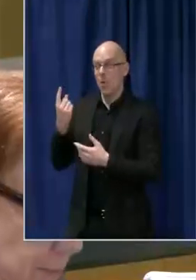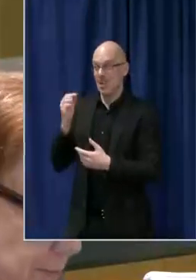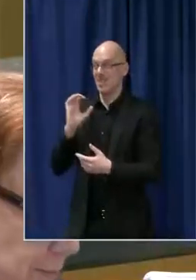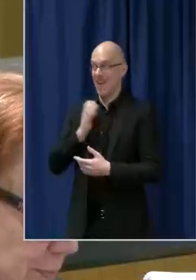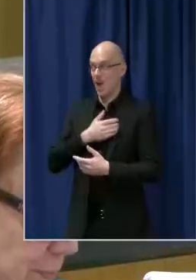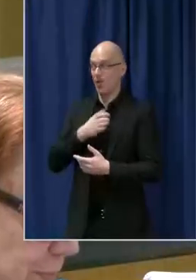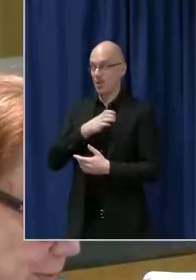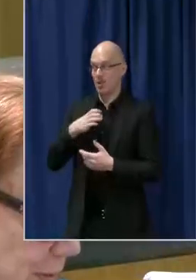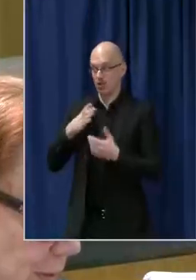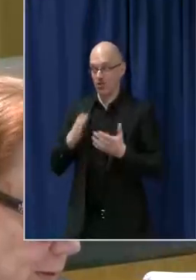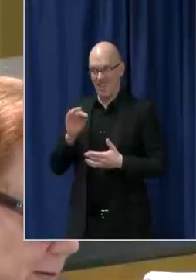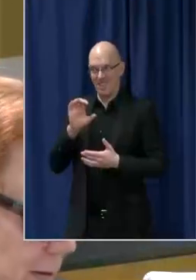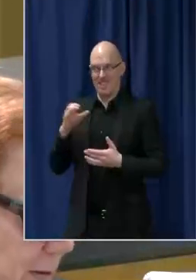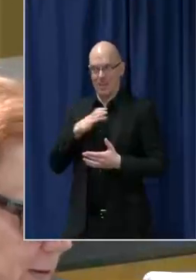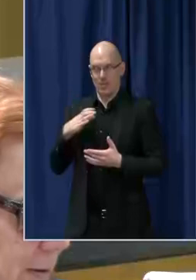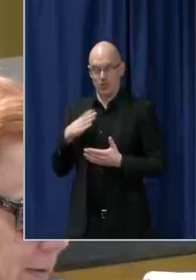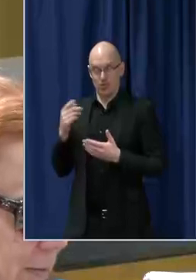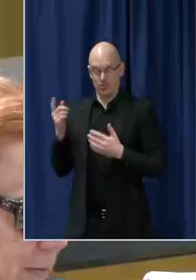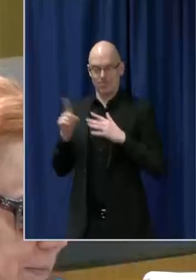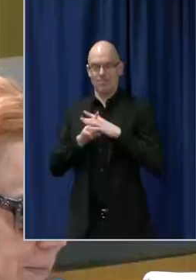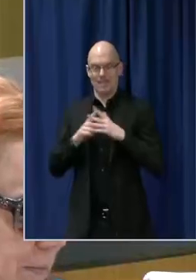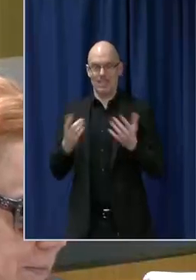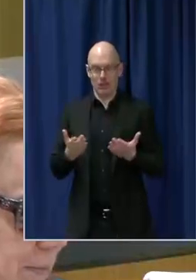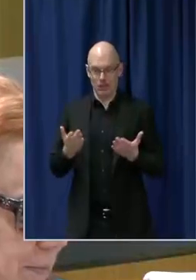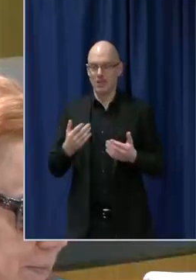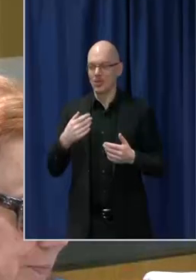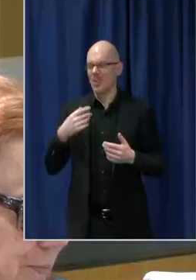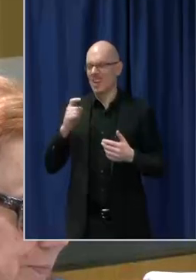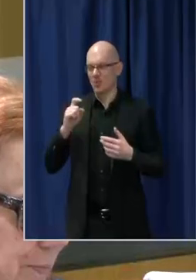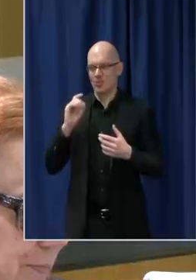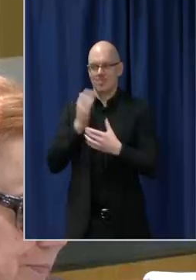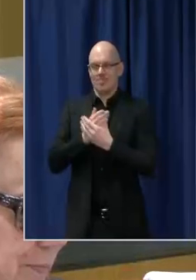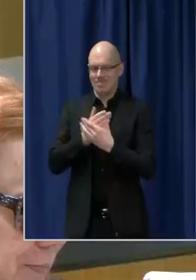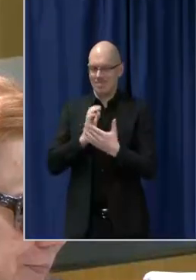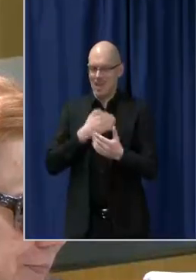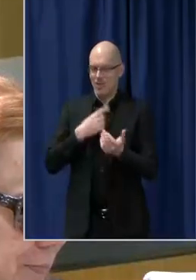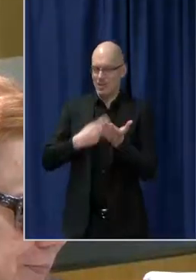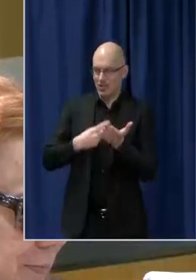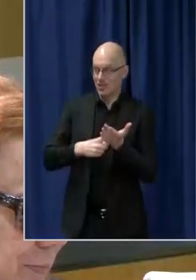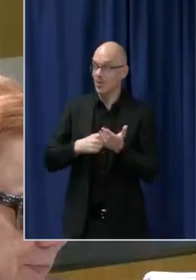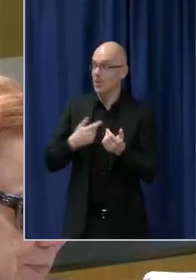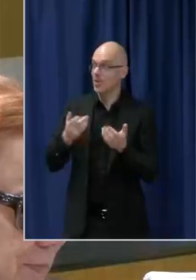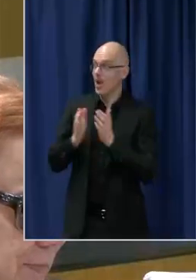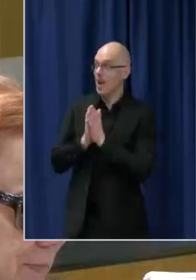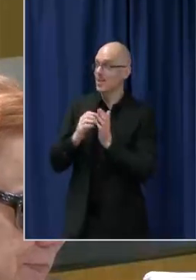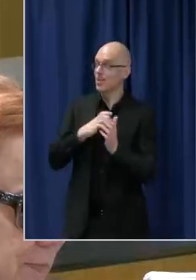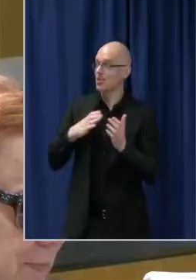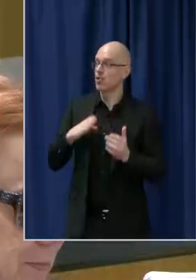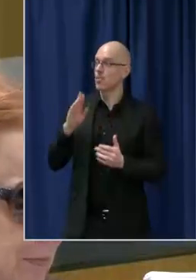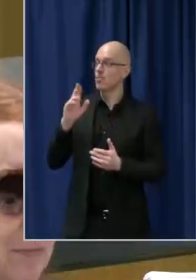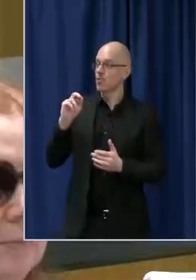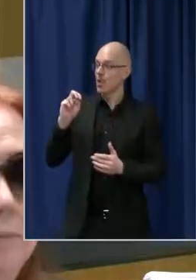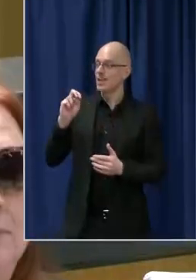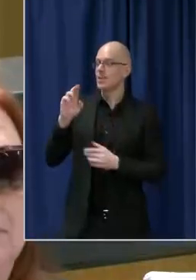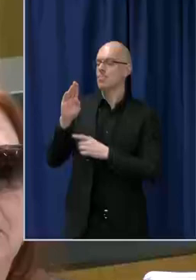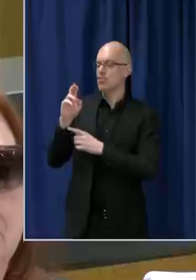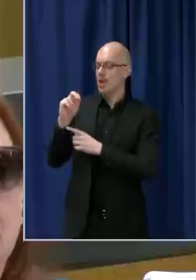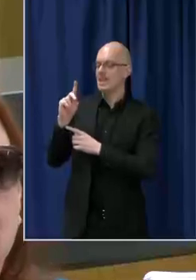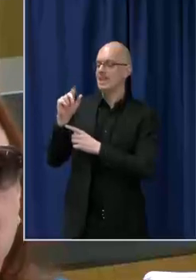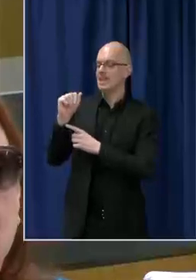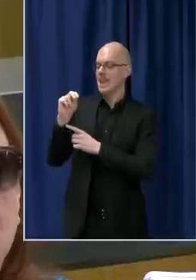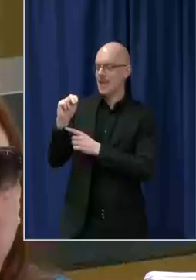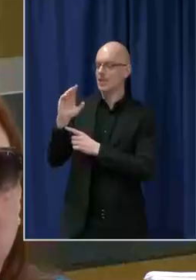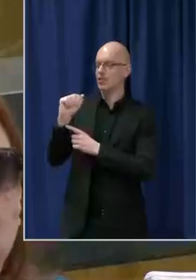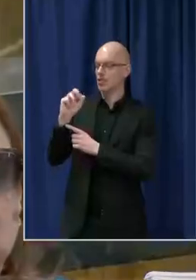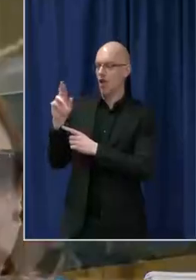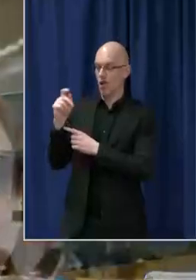commissioners here, so I would love to interrupt our deliberations and invite Commissioner Brendan Carr to address the group.